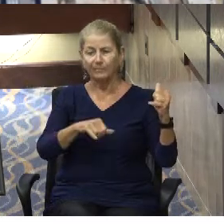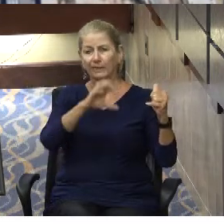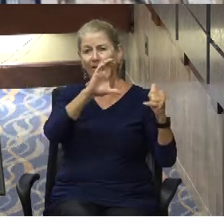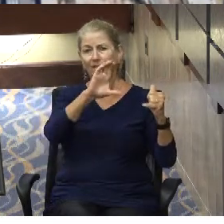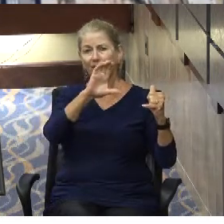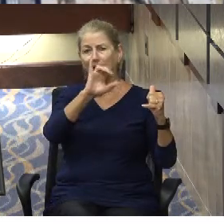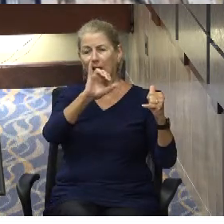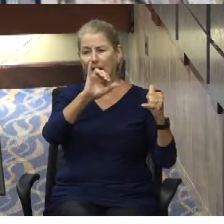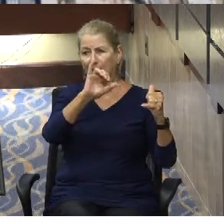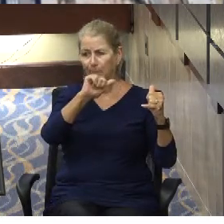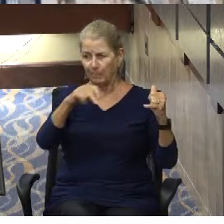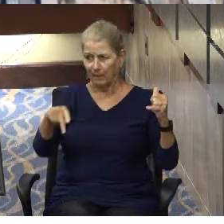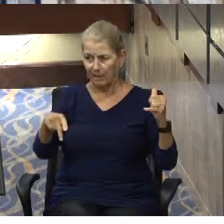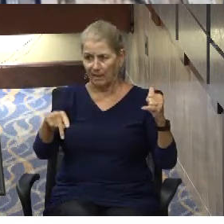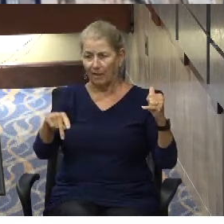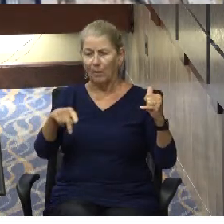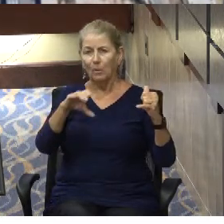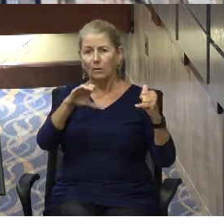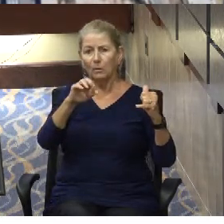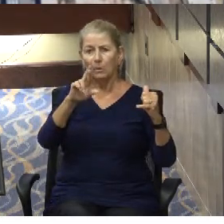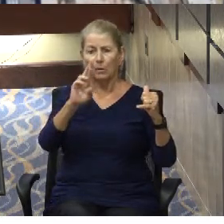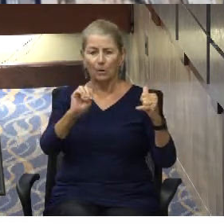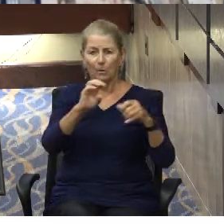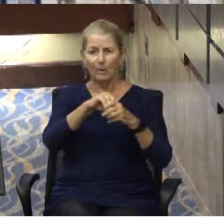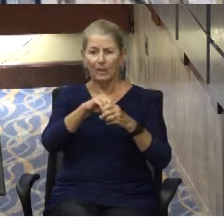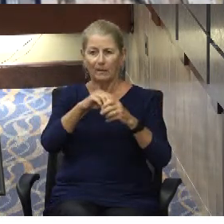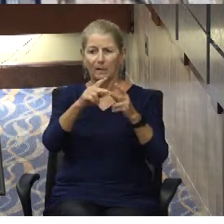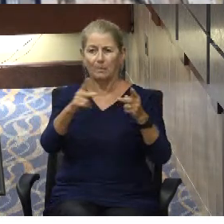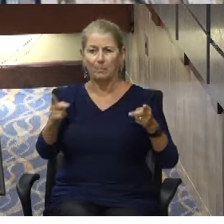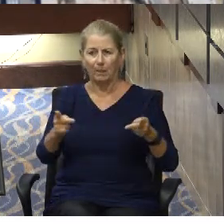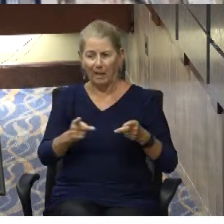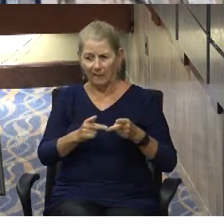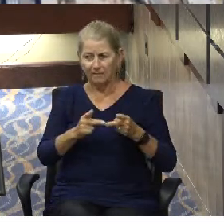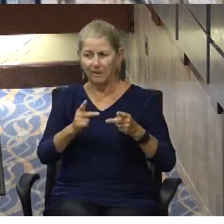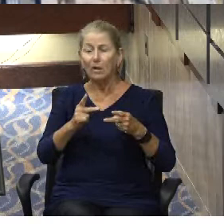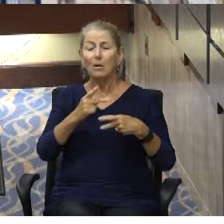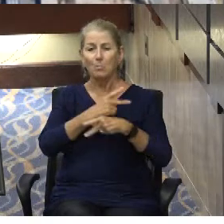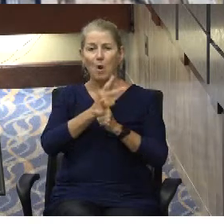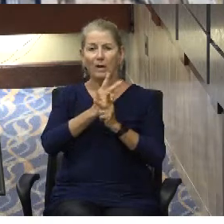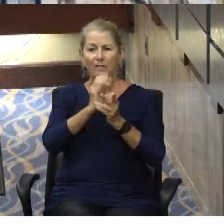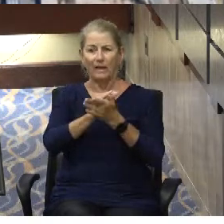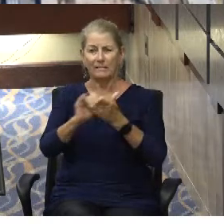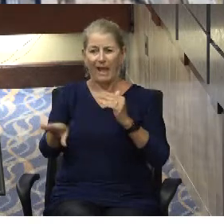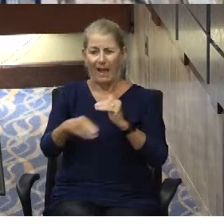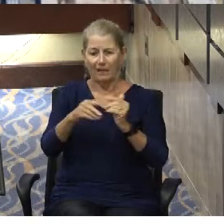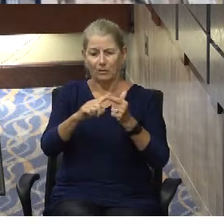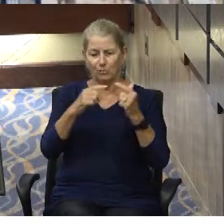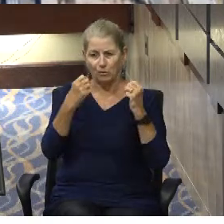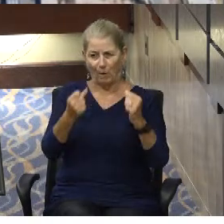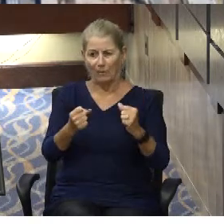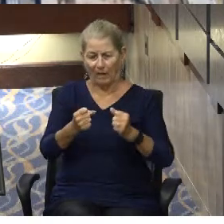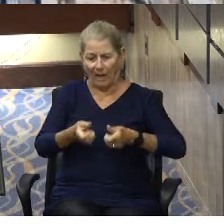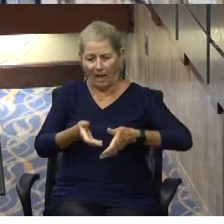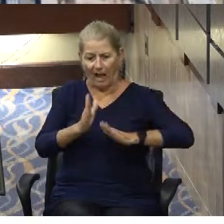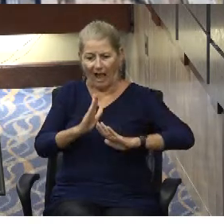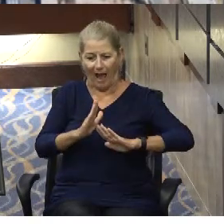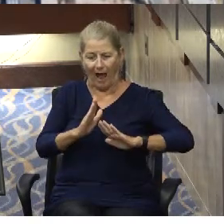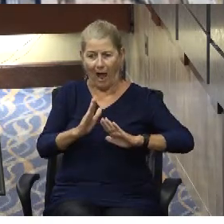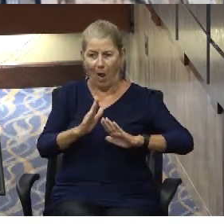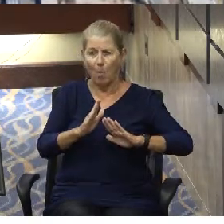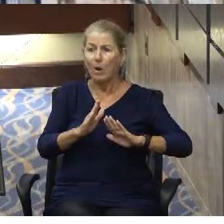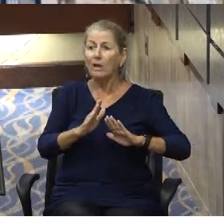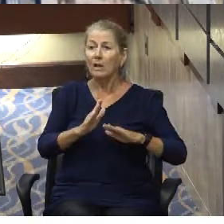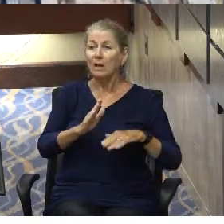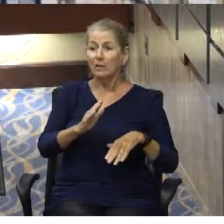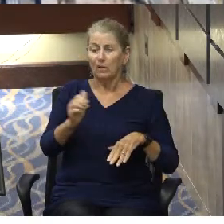CIPP, which is a cure-in-place product that's put in to strengthen and allow a sewer line to have